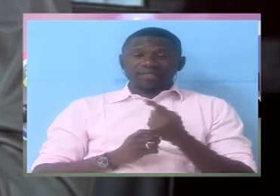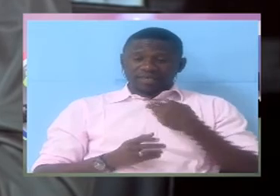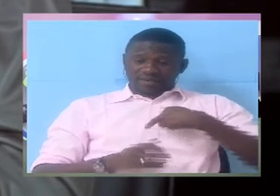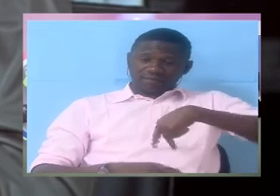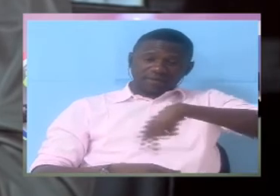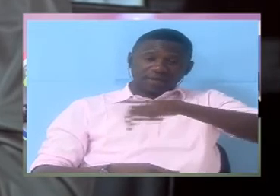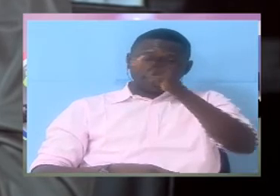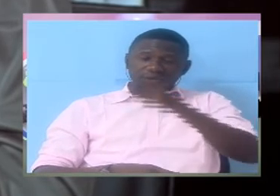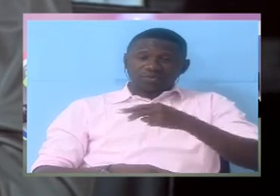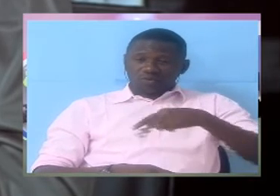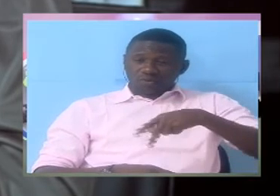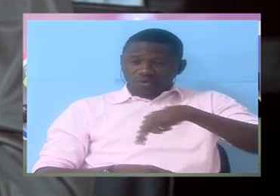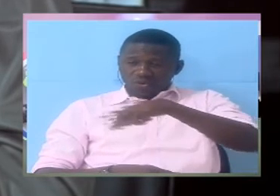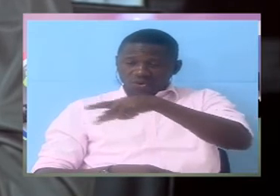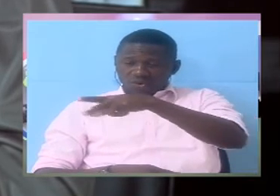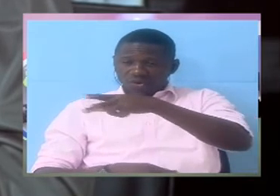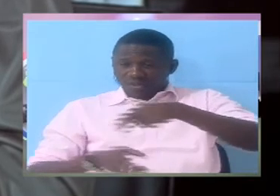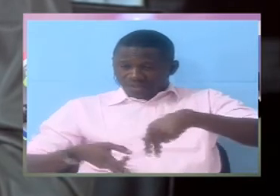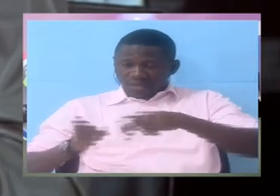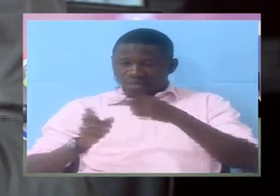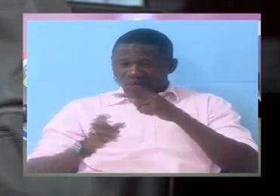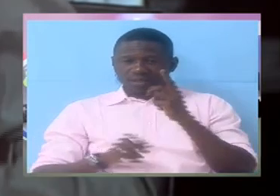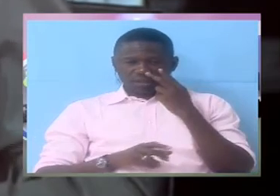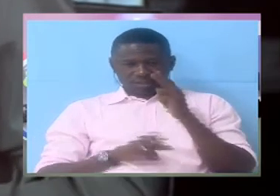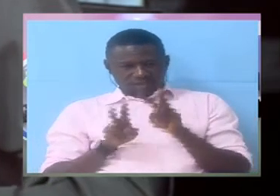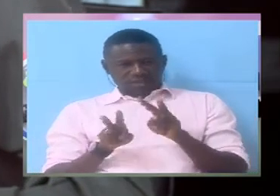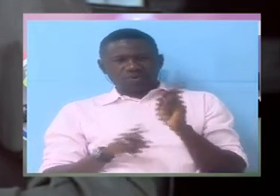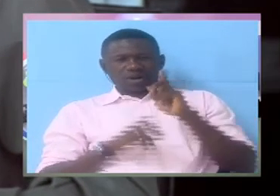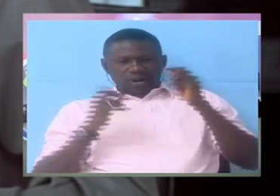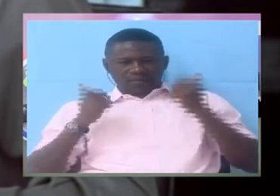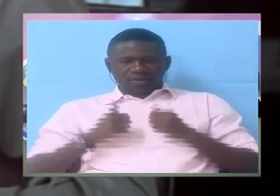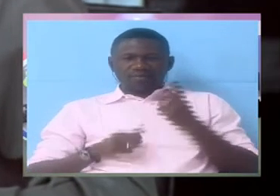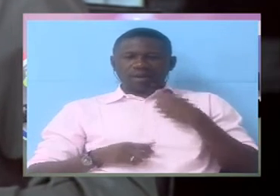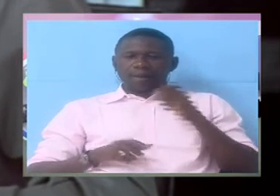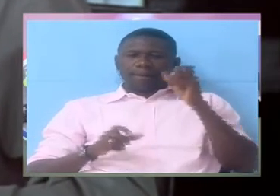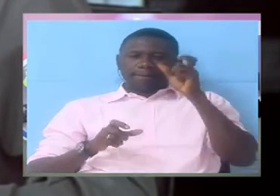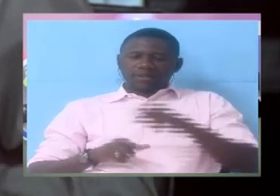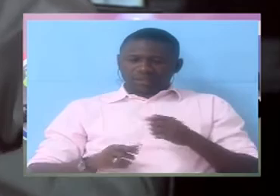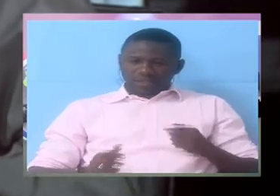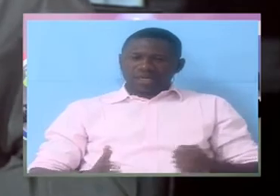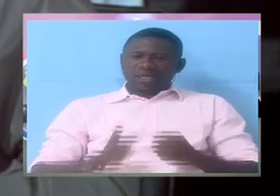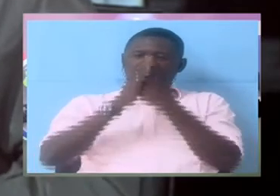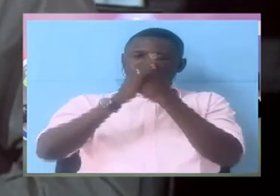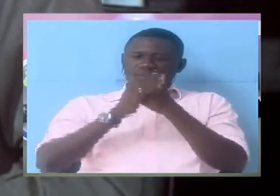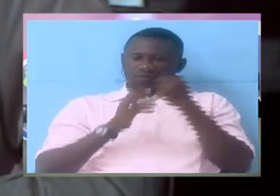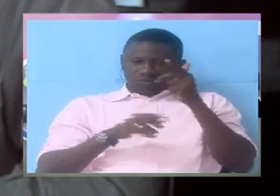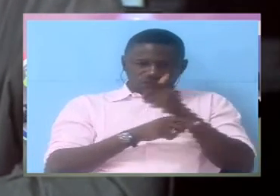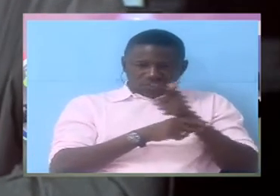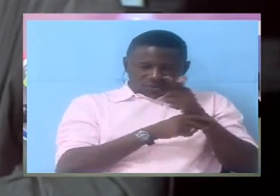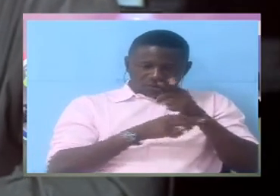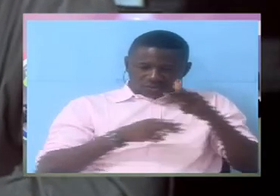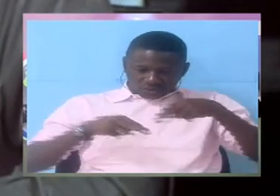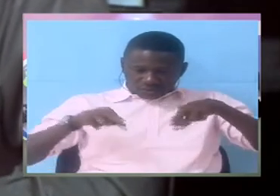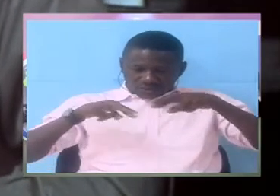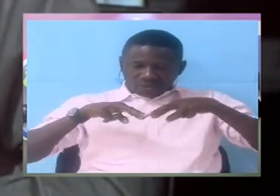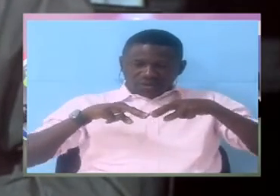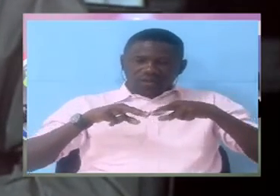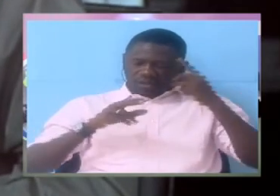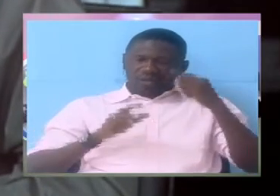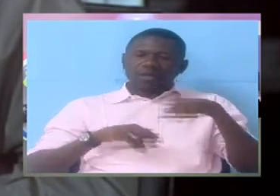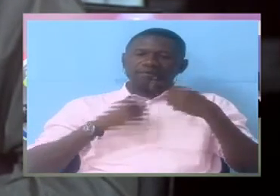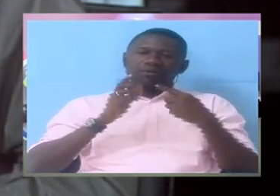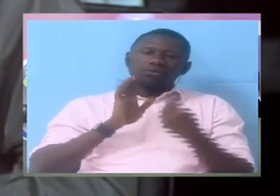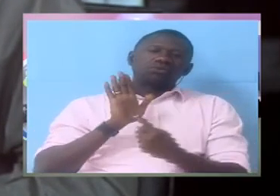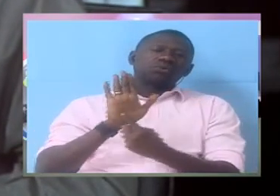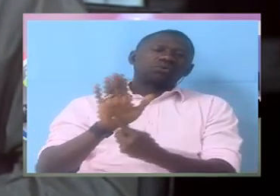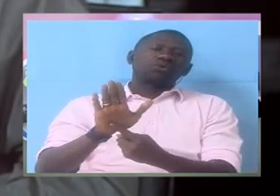to walk the streets and see what will happen. If that person is attacked, you record it, then you show it. Menketa wala munyinti